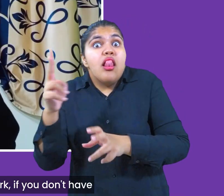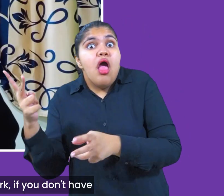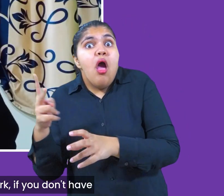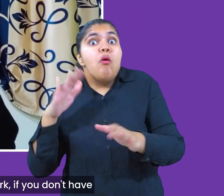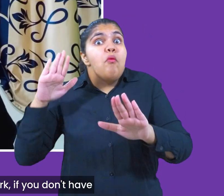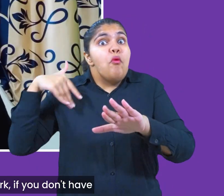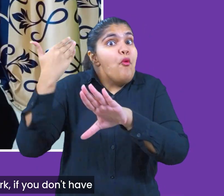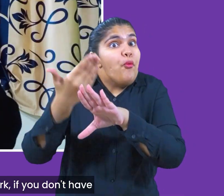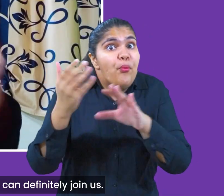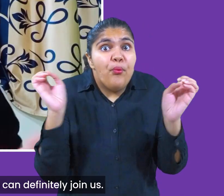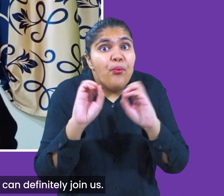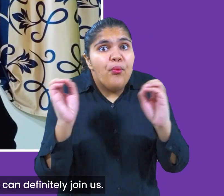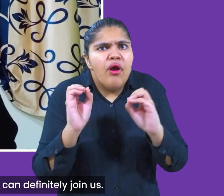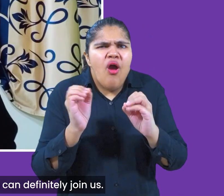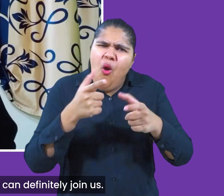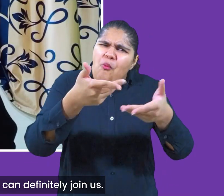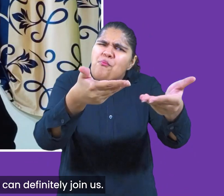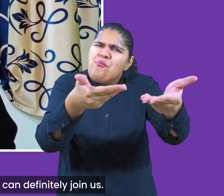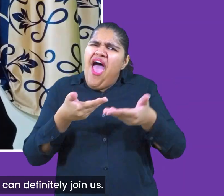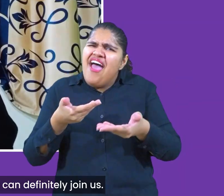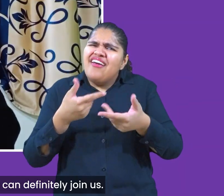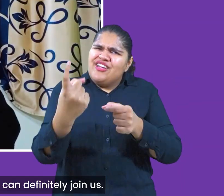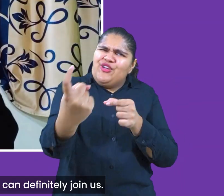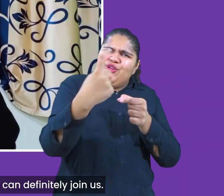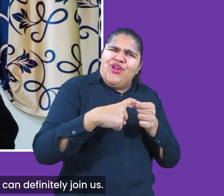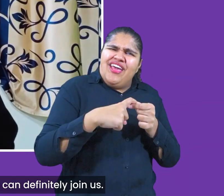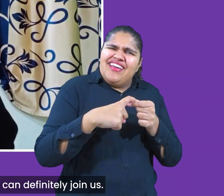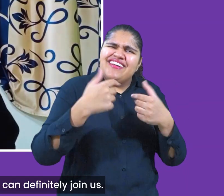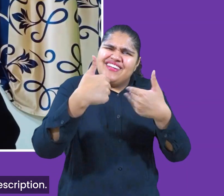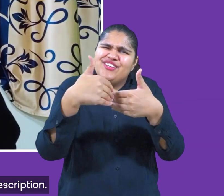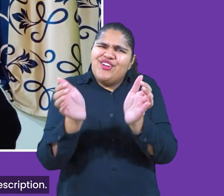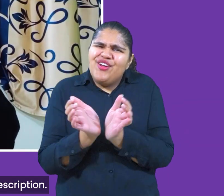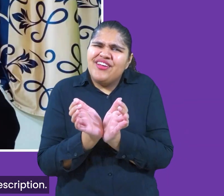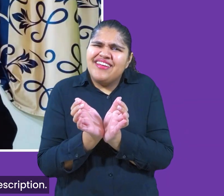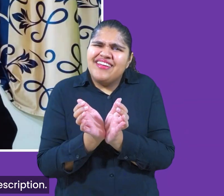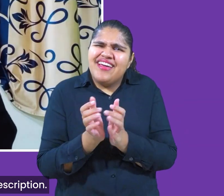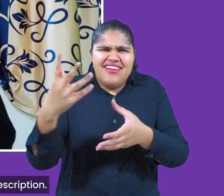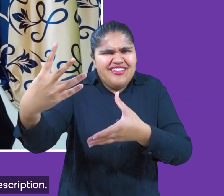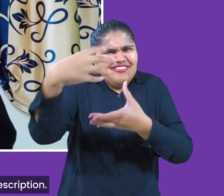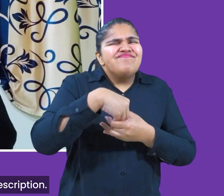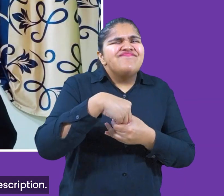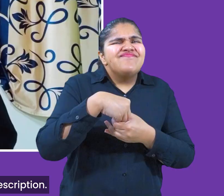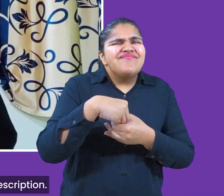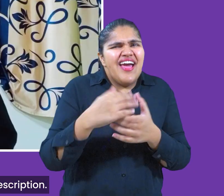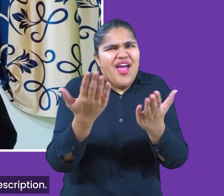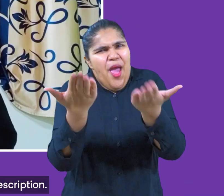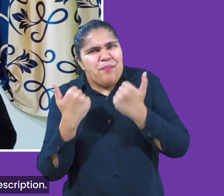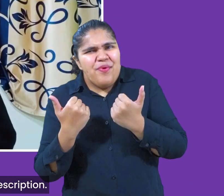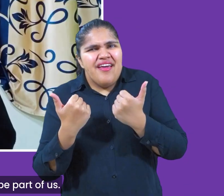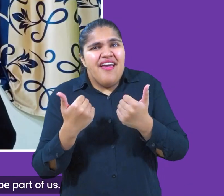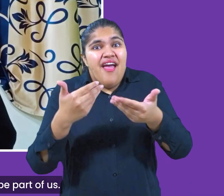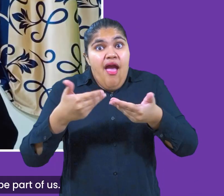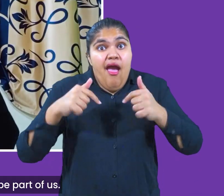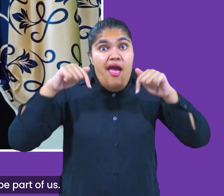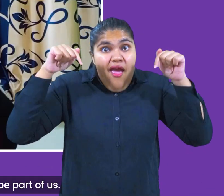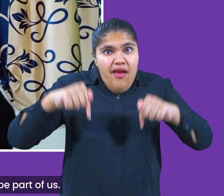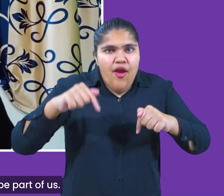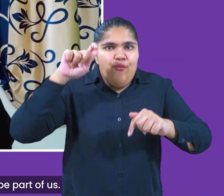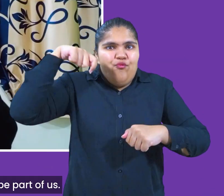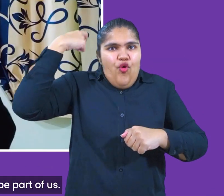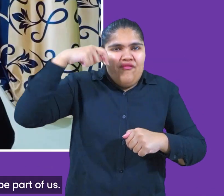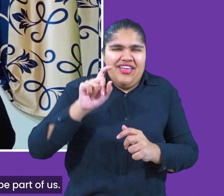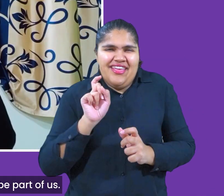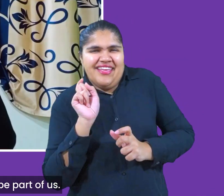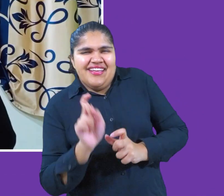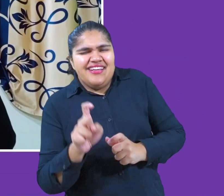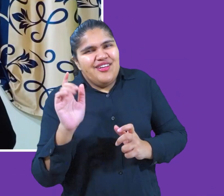any network, if you don't have any such support system, then you can definitely join us. The details are in the description. So that way you can also